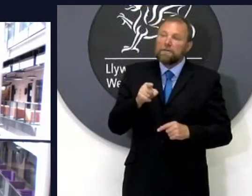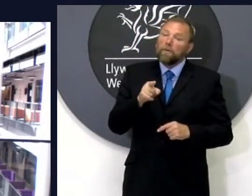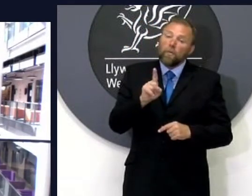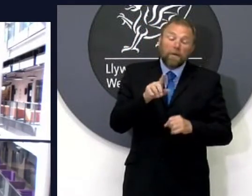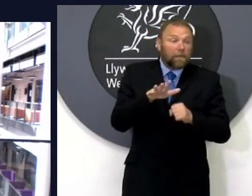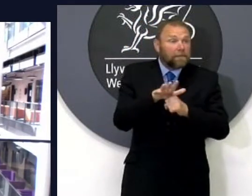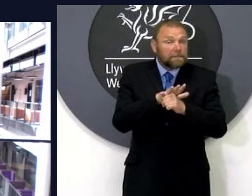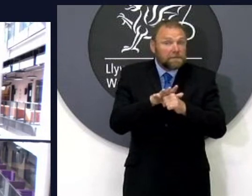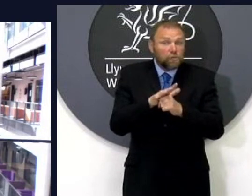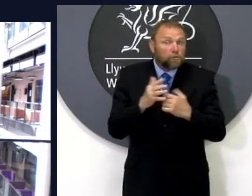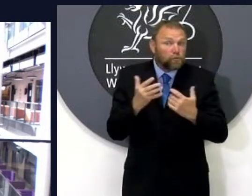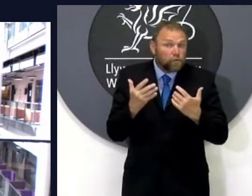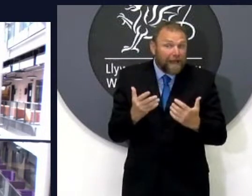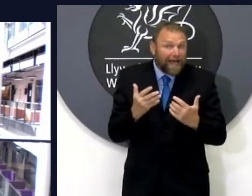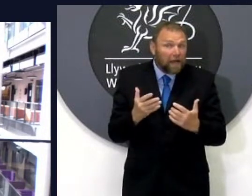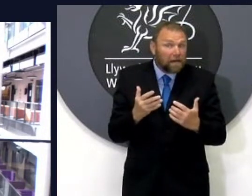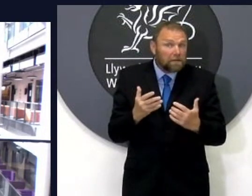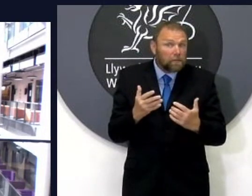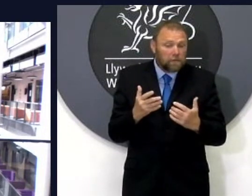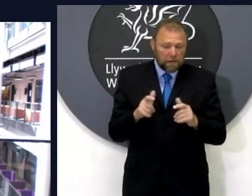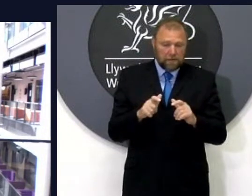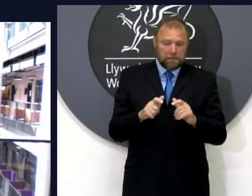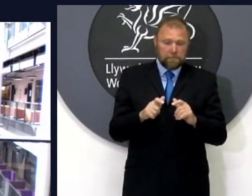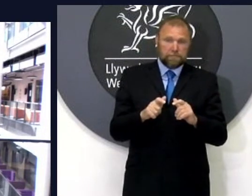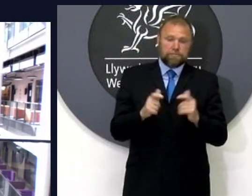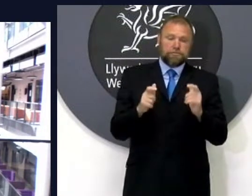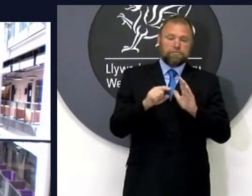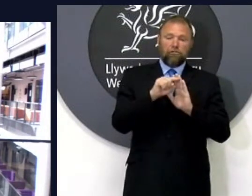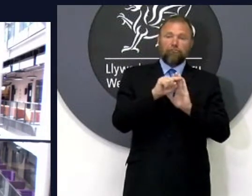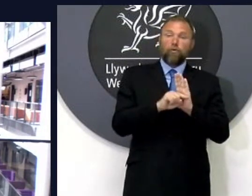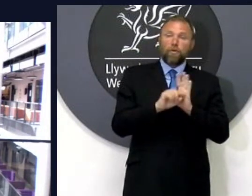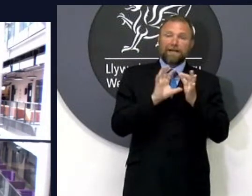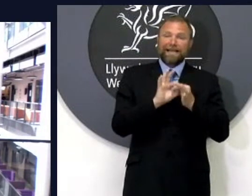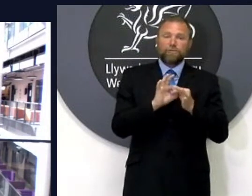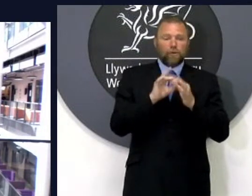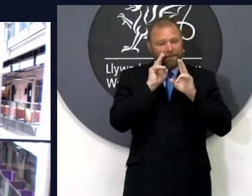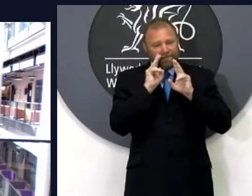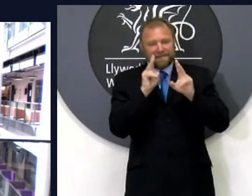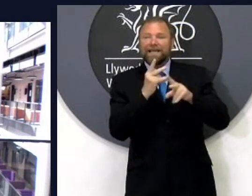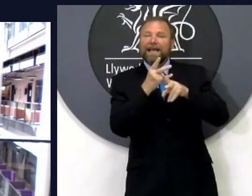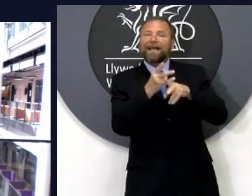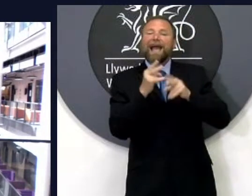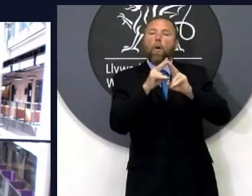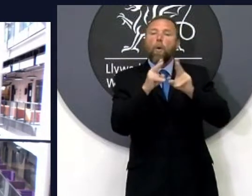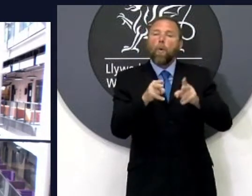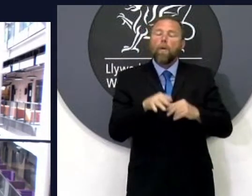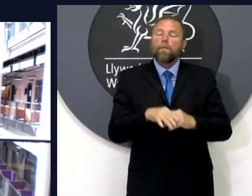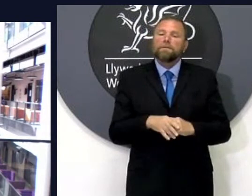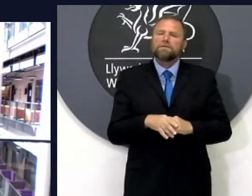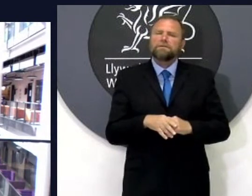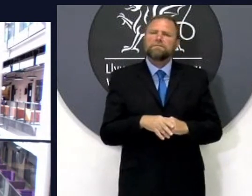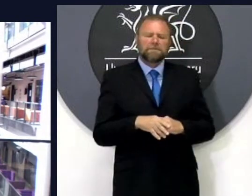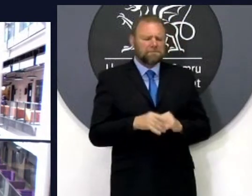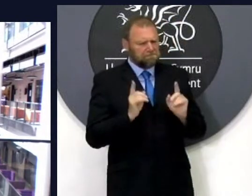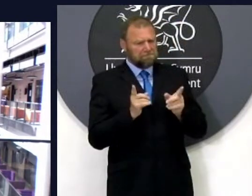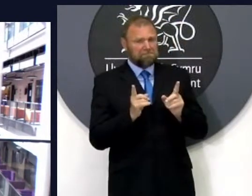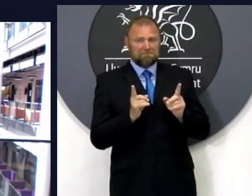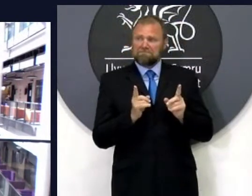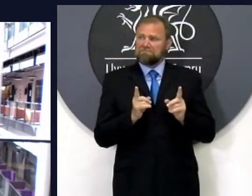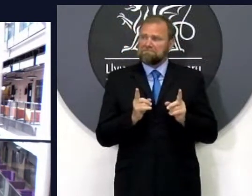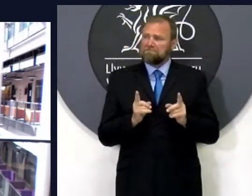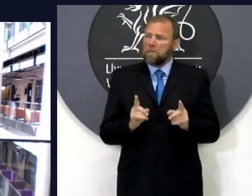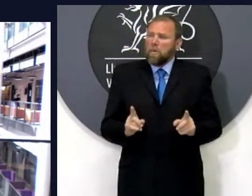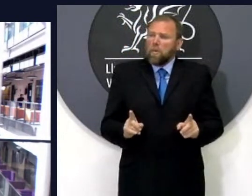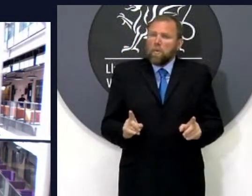position today with the relaxation of visiting restrictions for care home. What difference do you think that